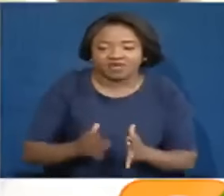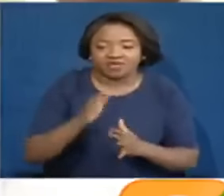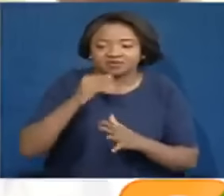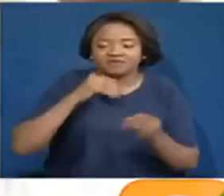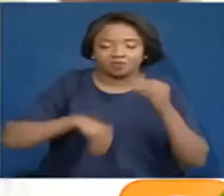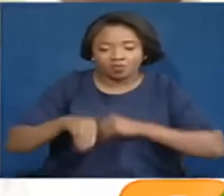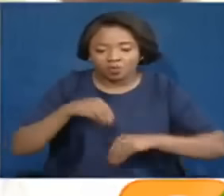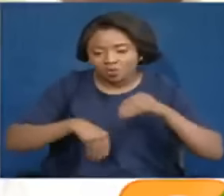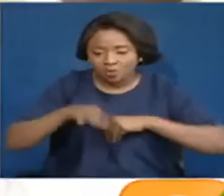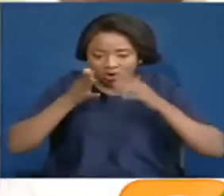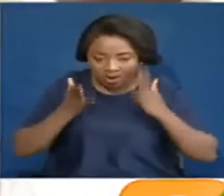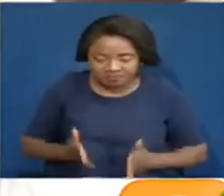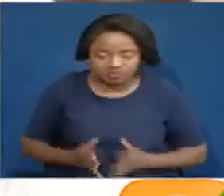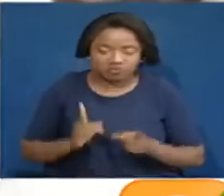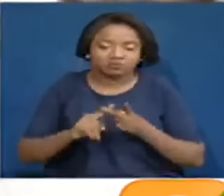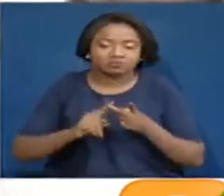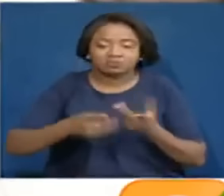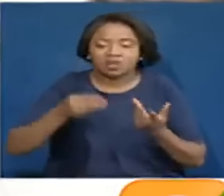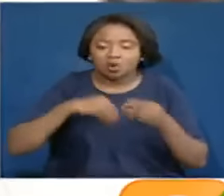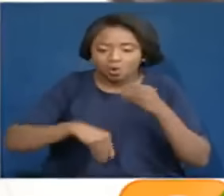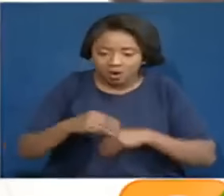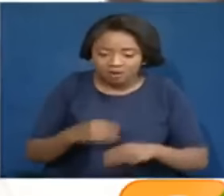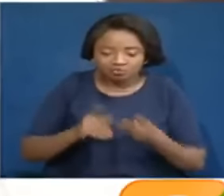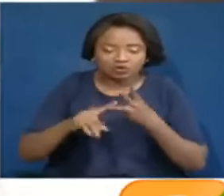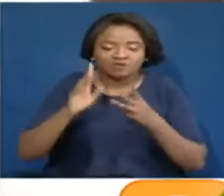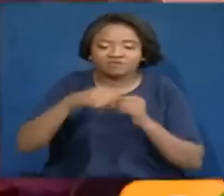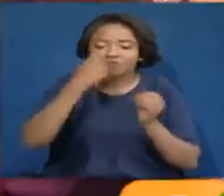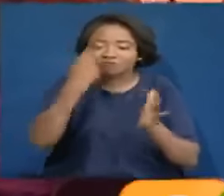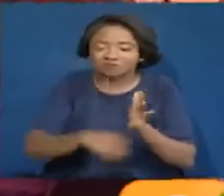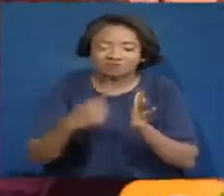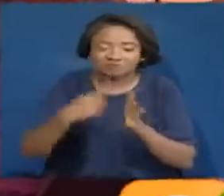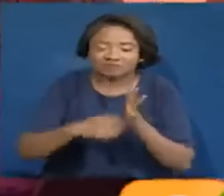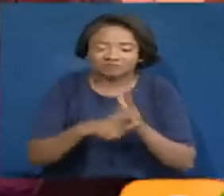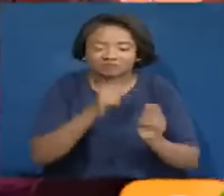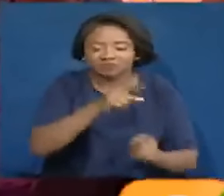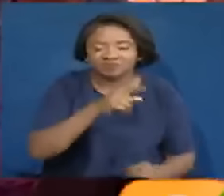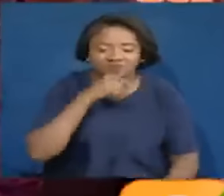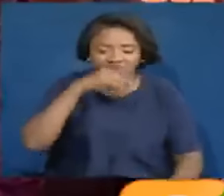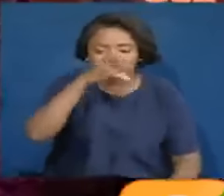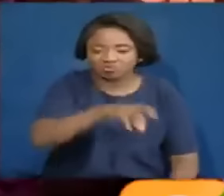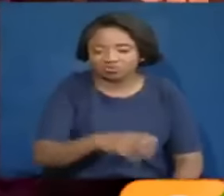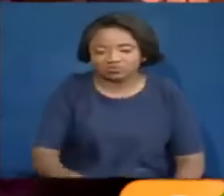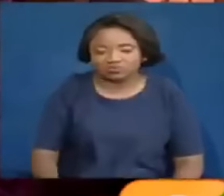kimadani. Itaokoa Kenya kutoka kwa Zakayo na ushuru wake.